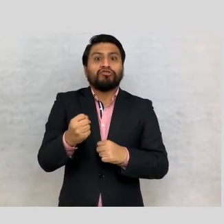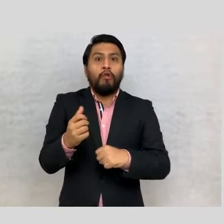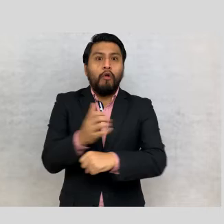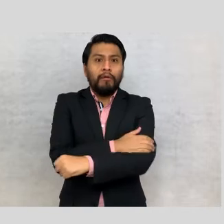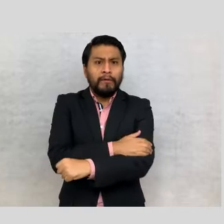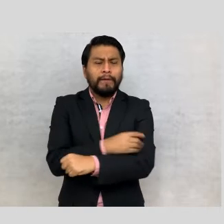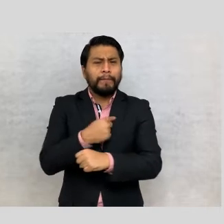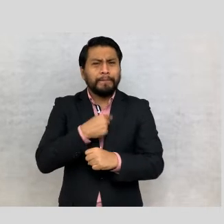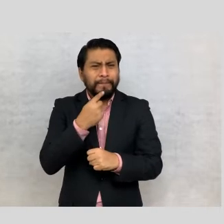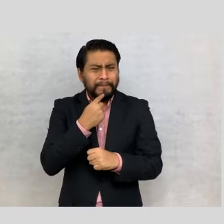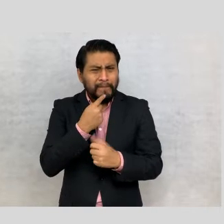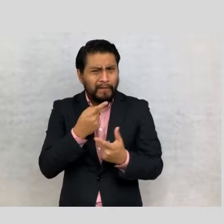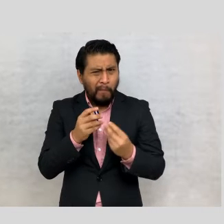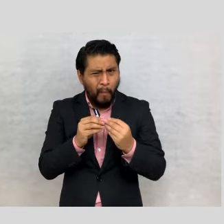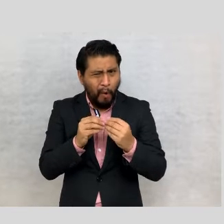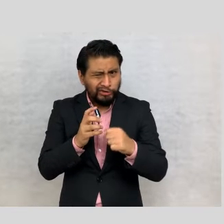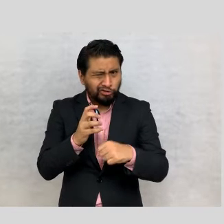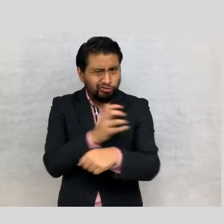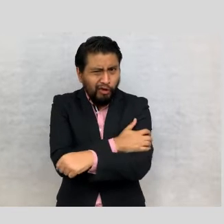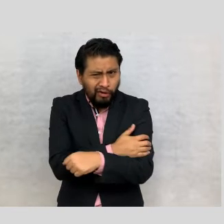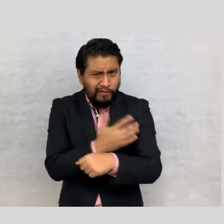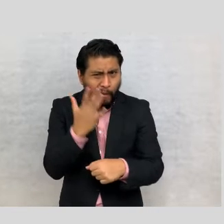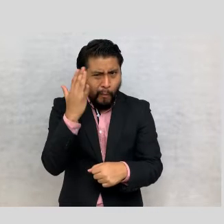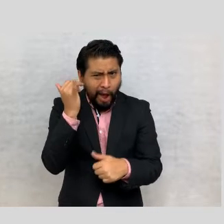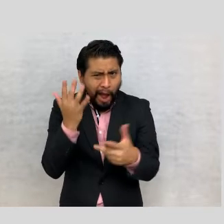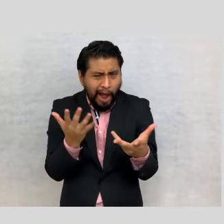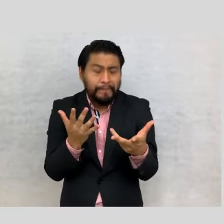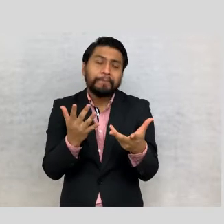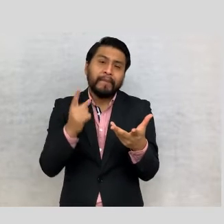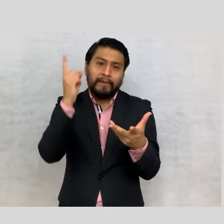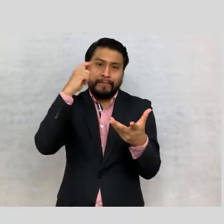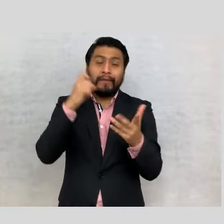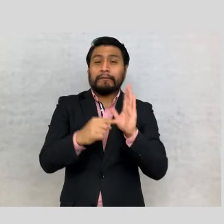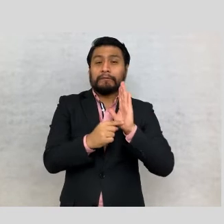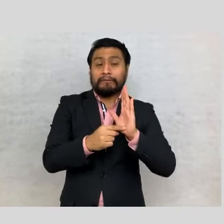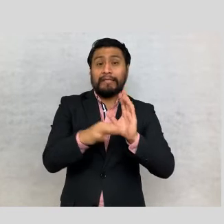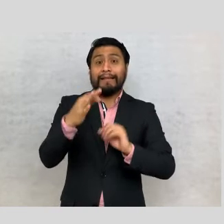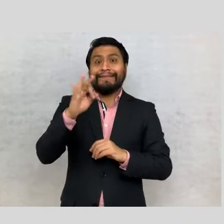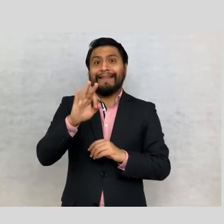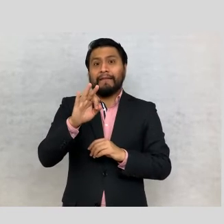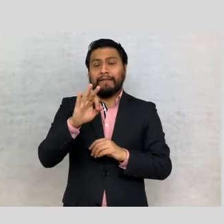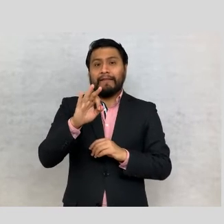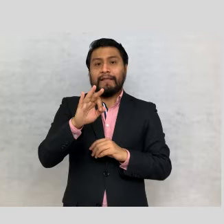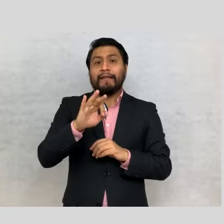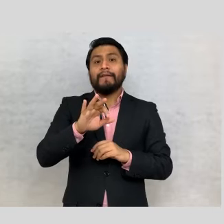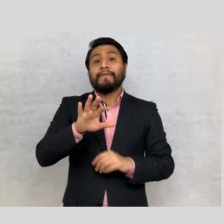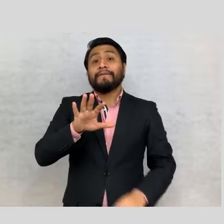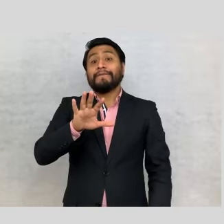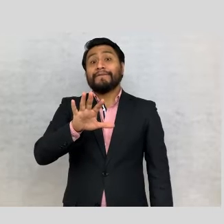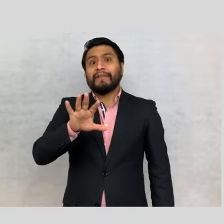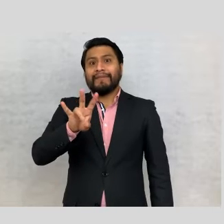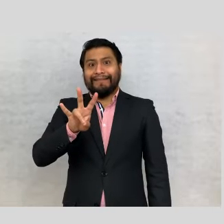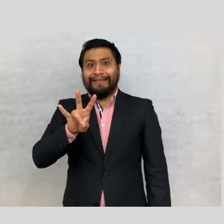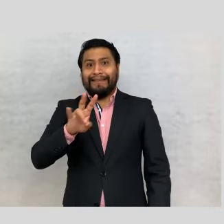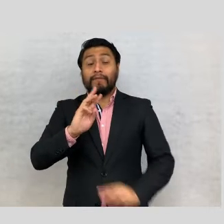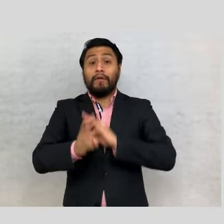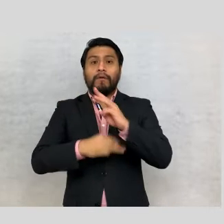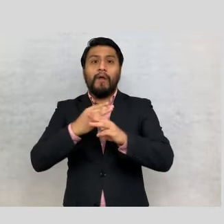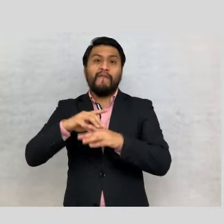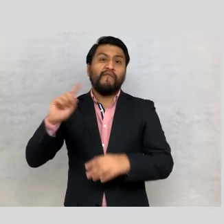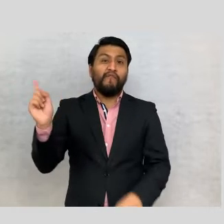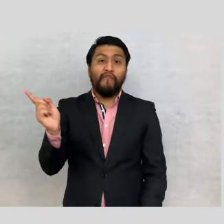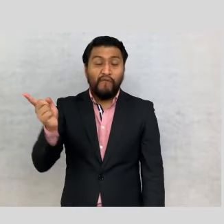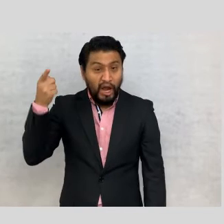I saying it grew stronger? Well, because, for example, in 1957, the world's first and